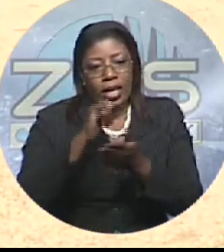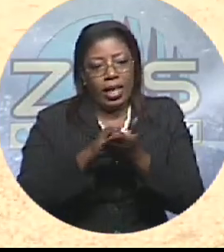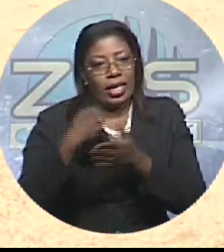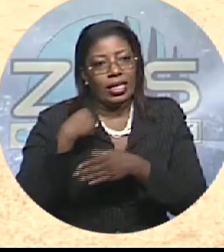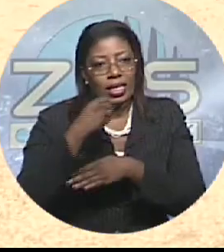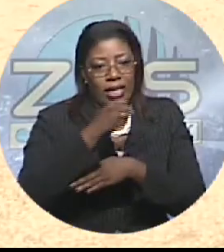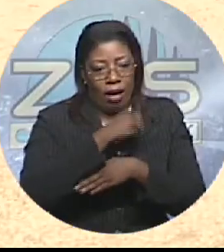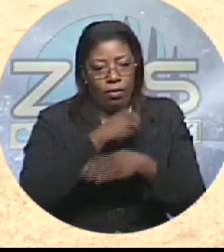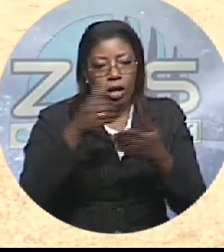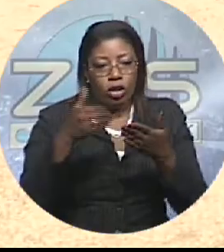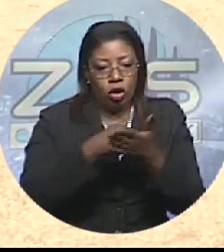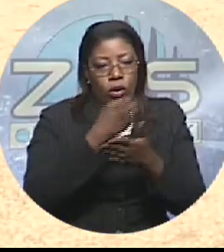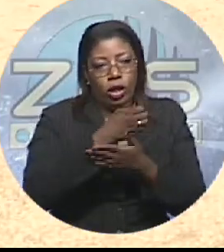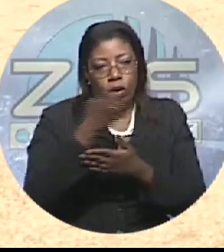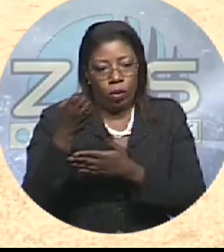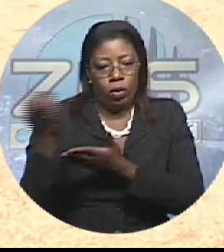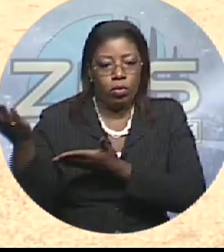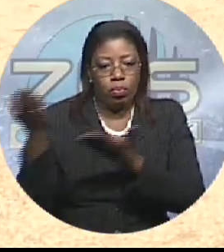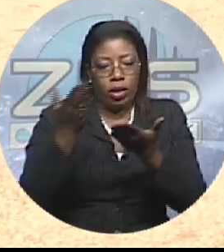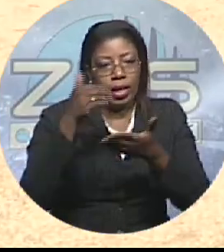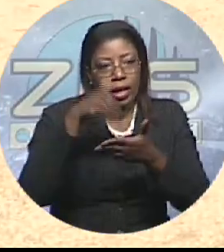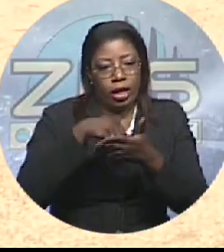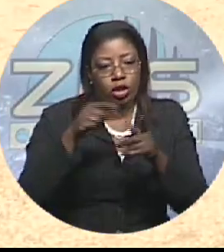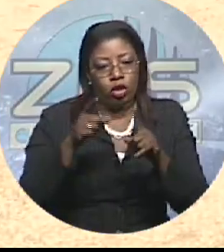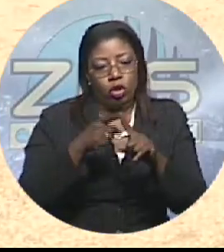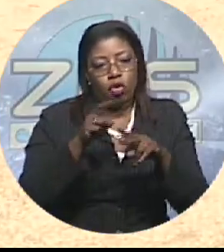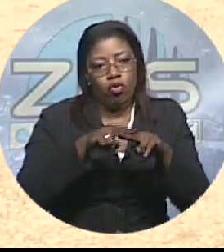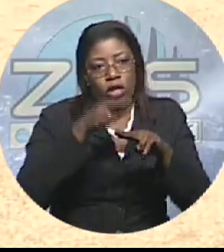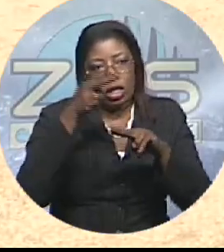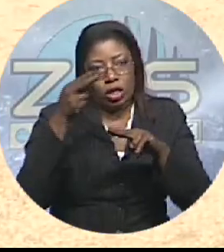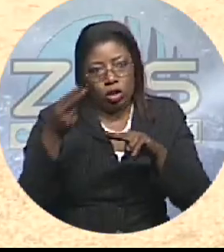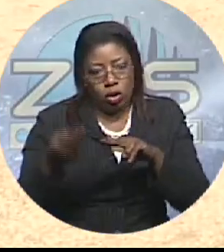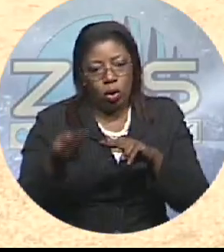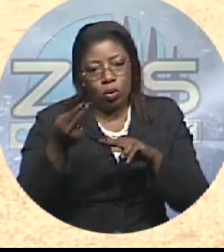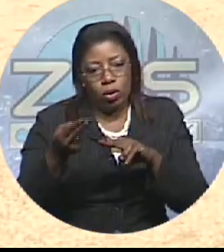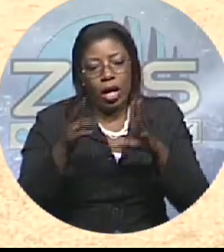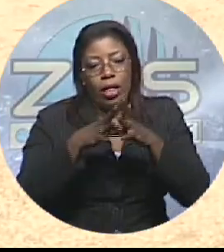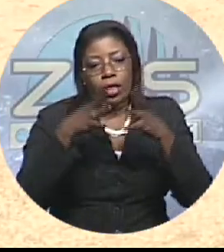new equipment were being brought in to reduce the backlog of some